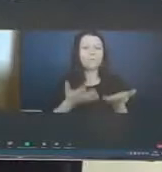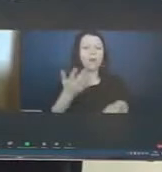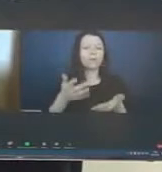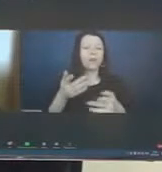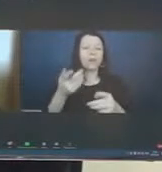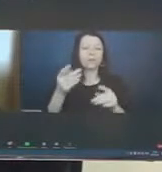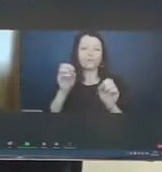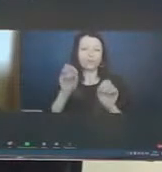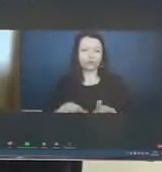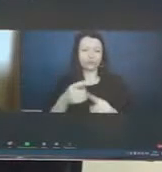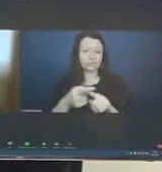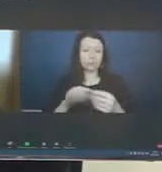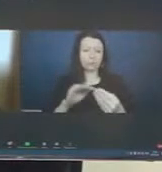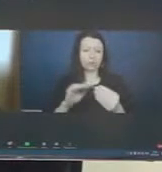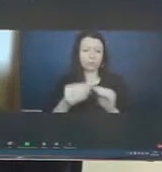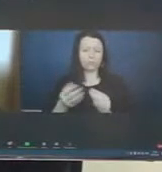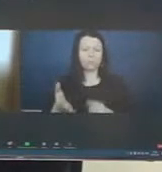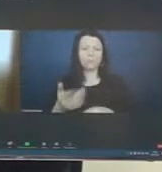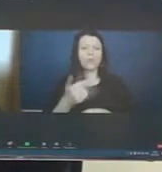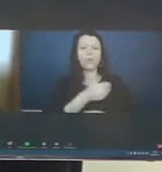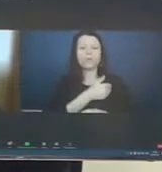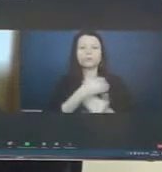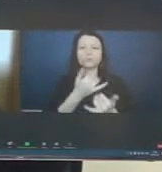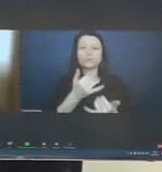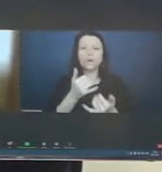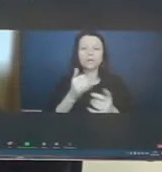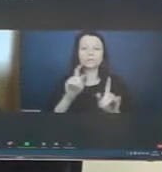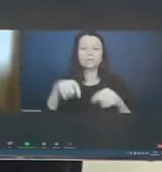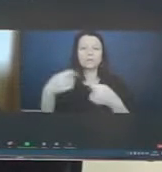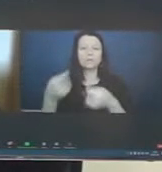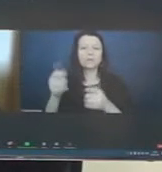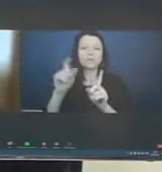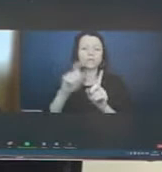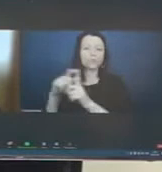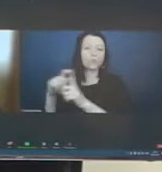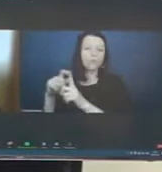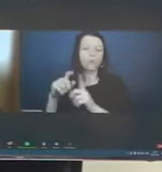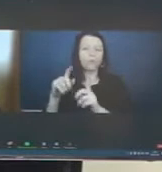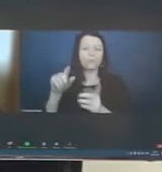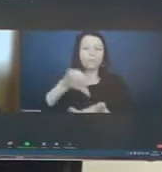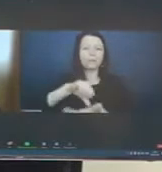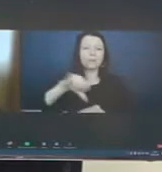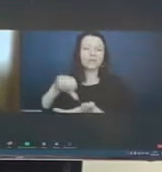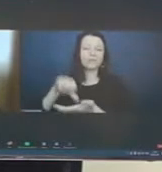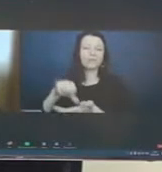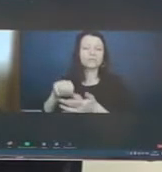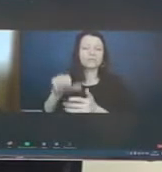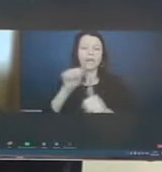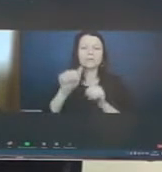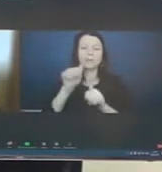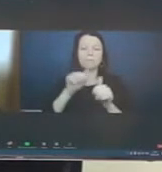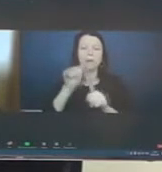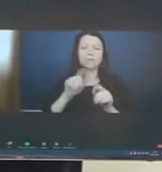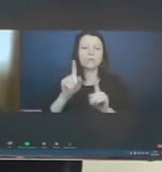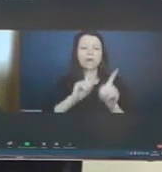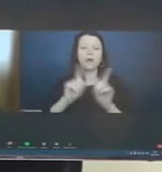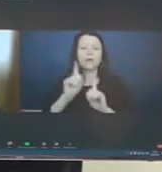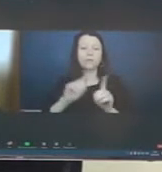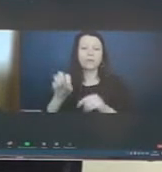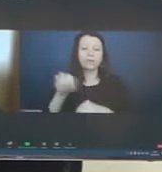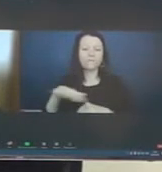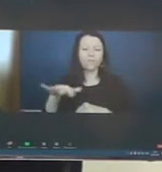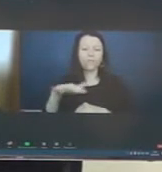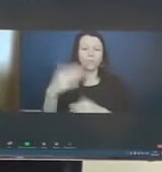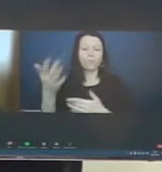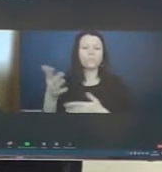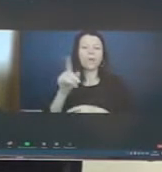important, but we should move beyond words. I would like to give the floor now to the representative of the Council